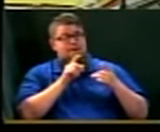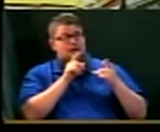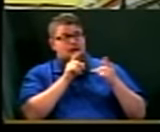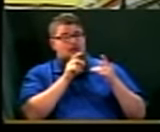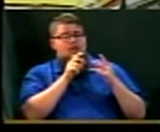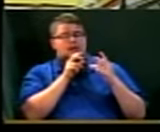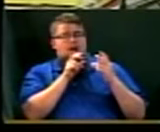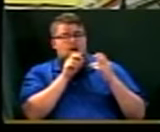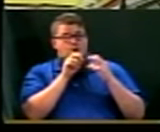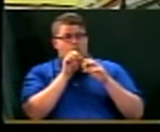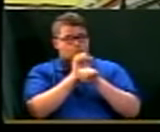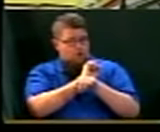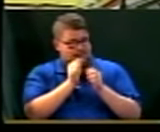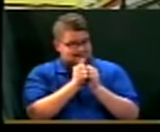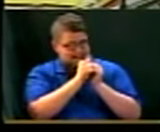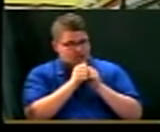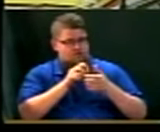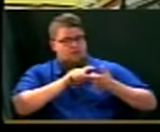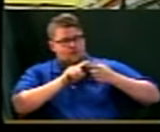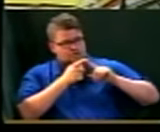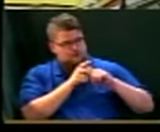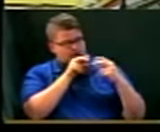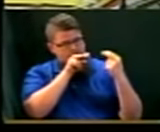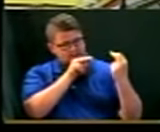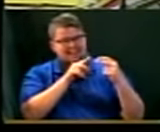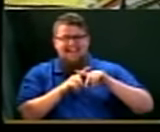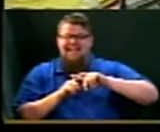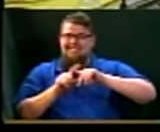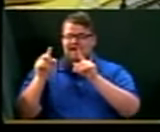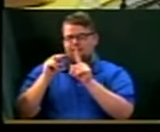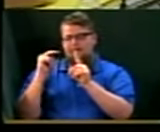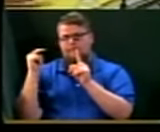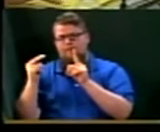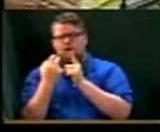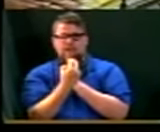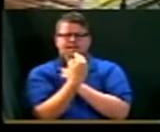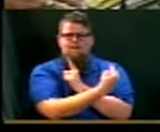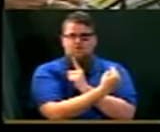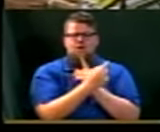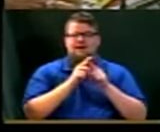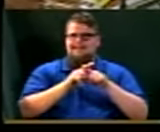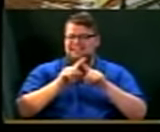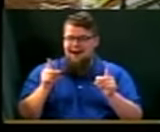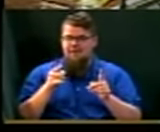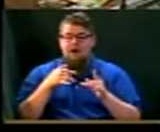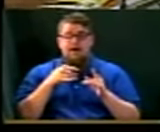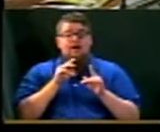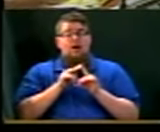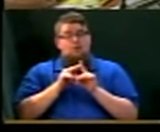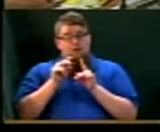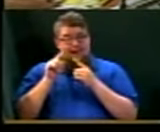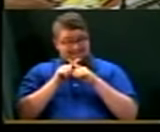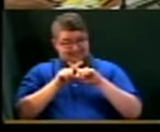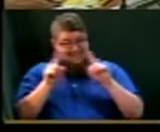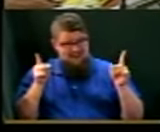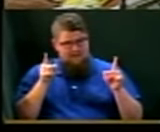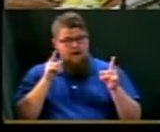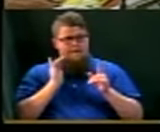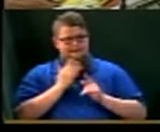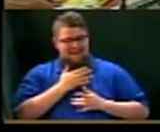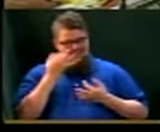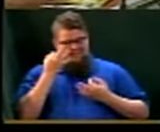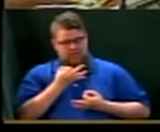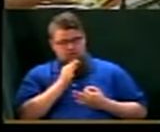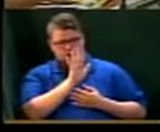have different points of view. And when we share those points of view, we actually inform one another's decisions and become a